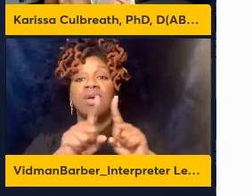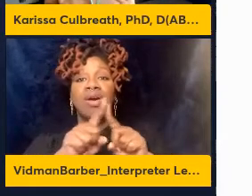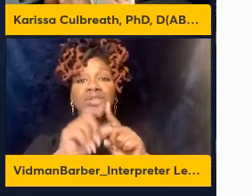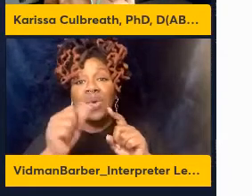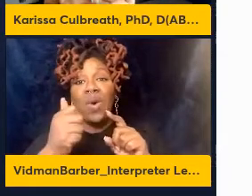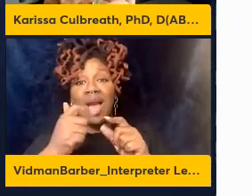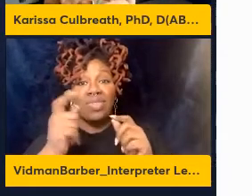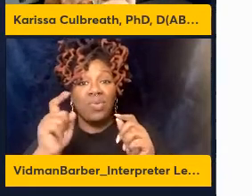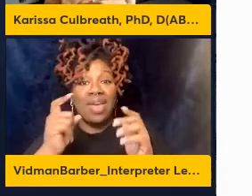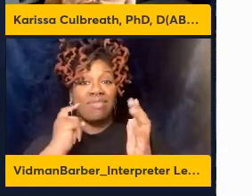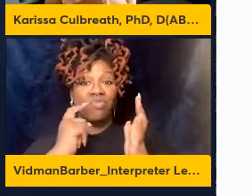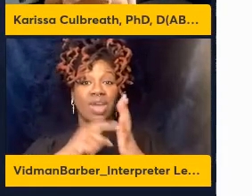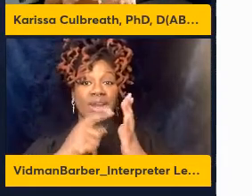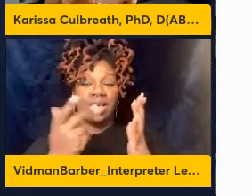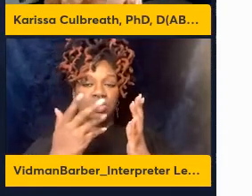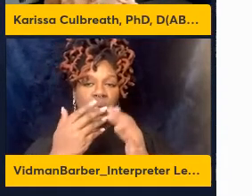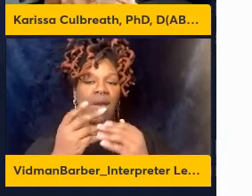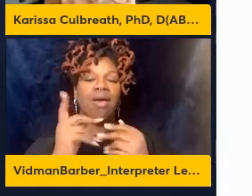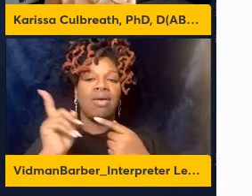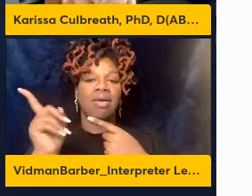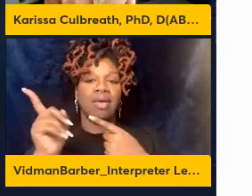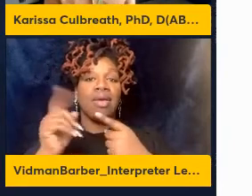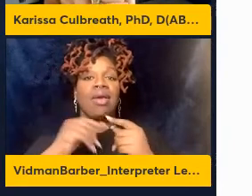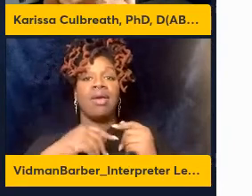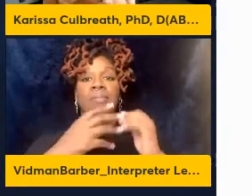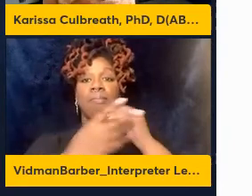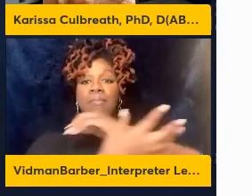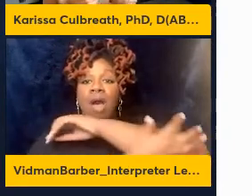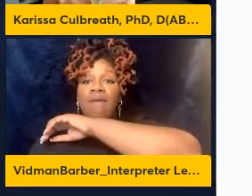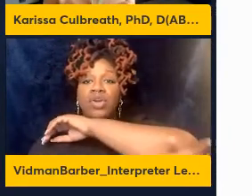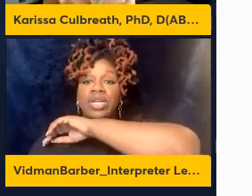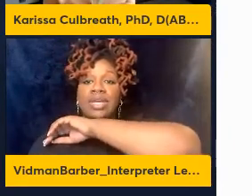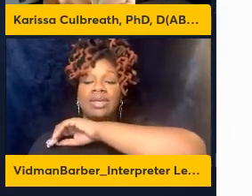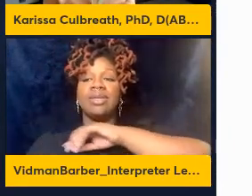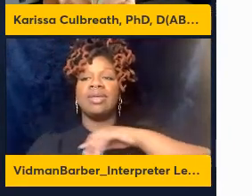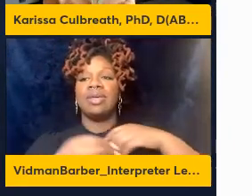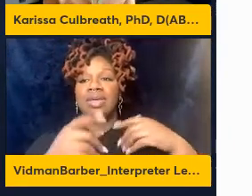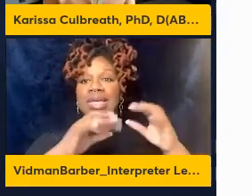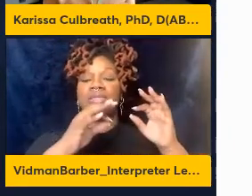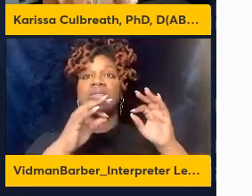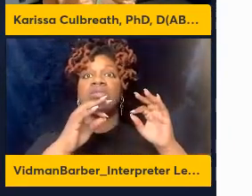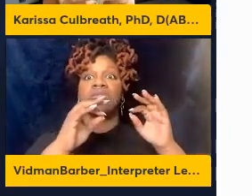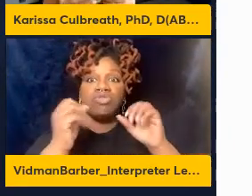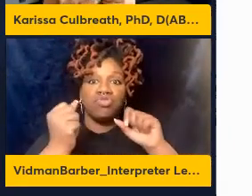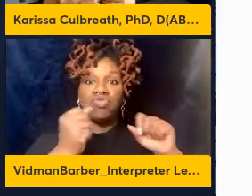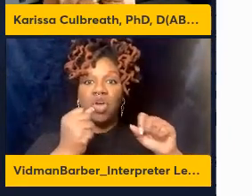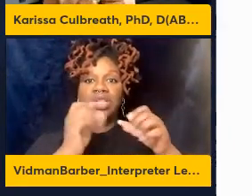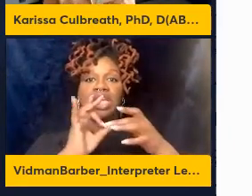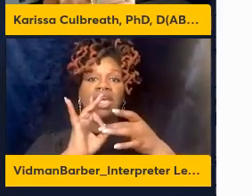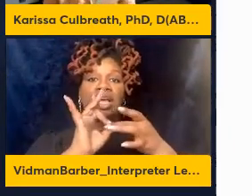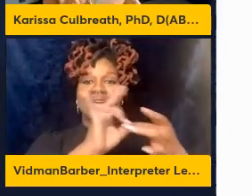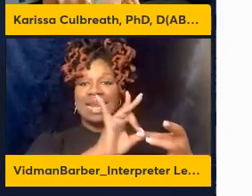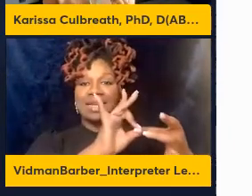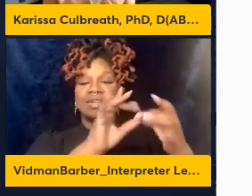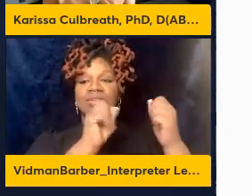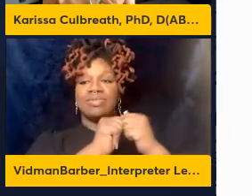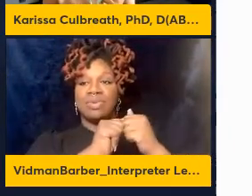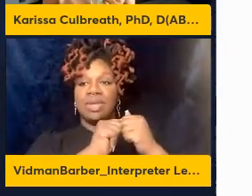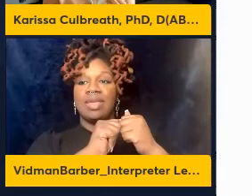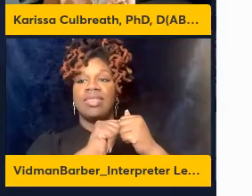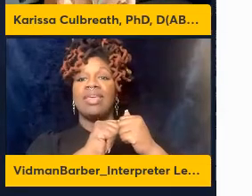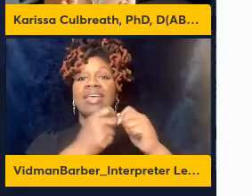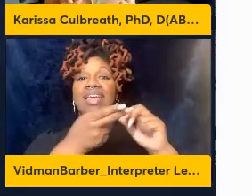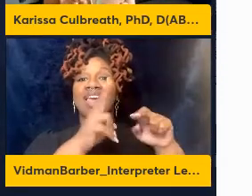to recognize is that poverty was deeply associated to